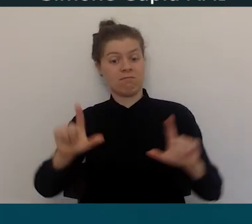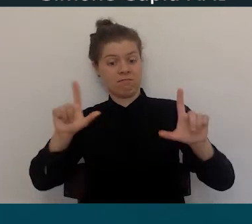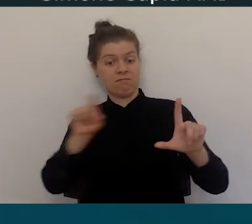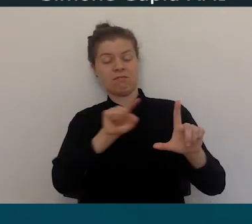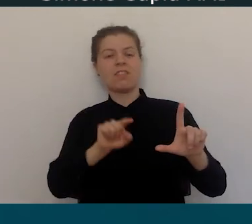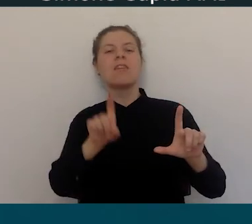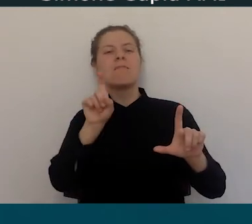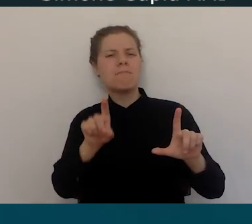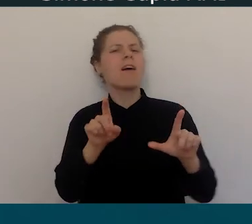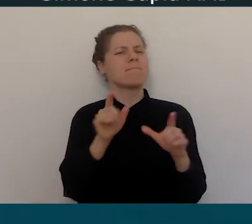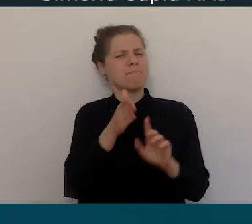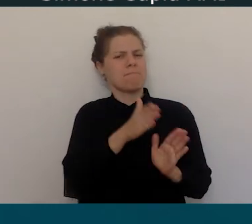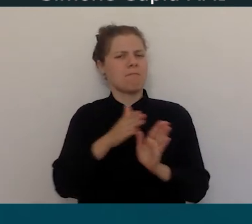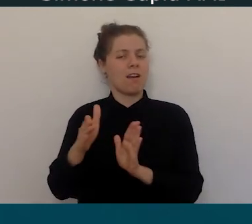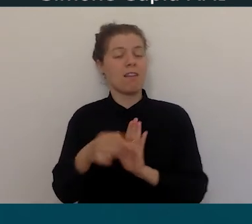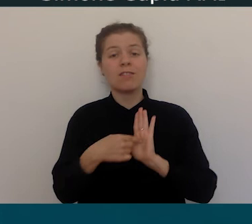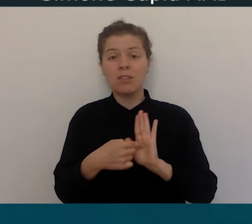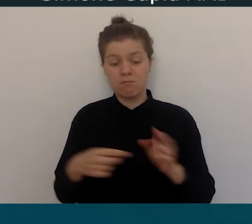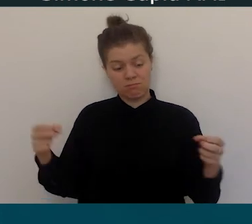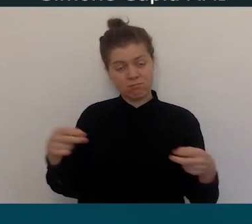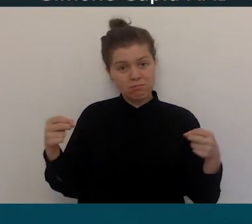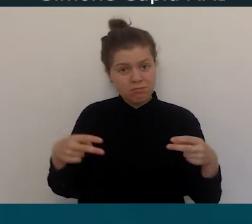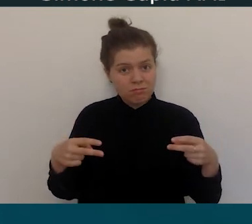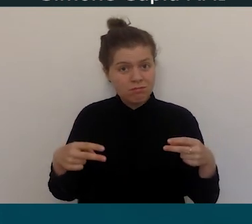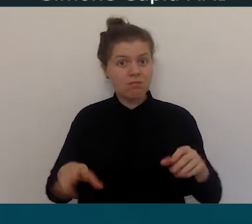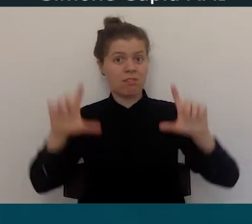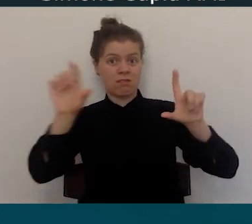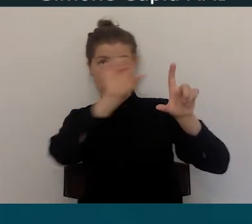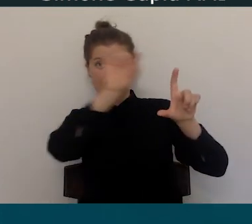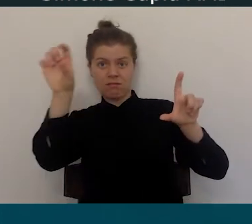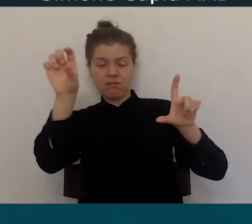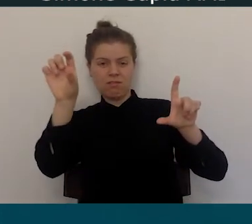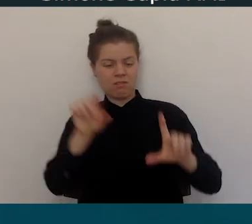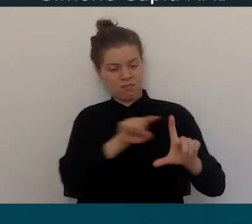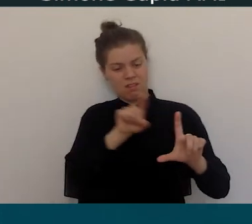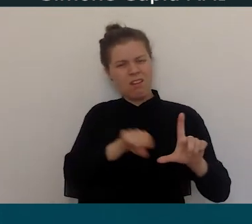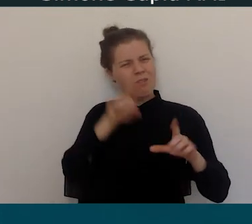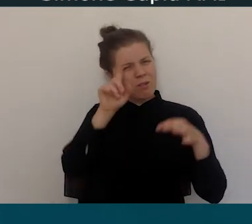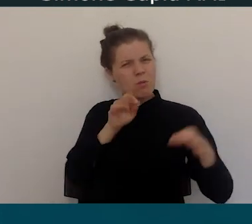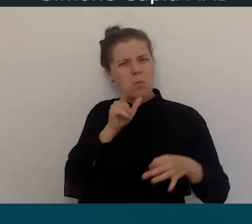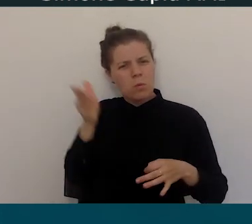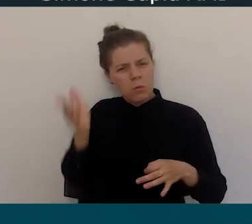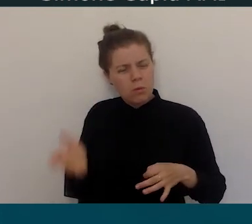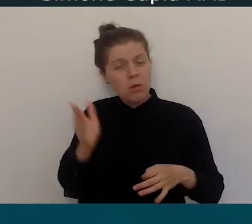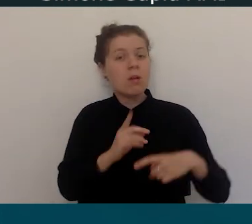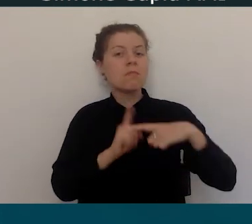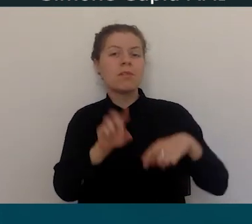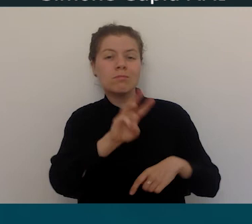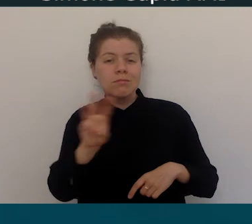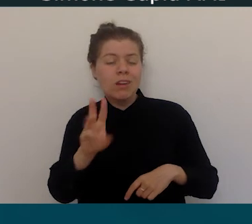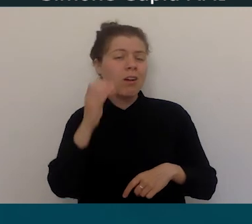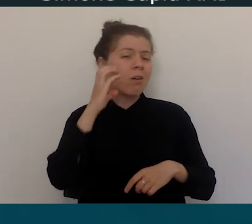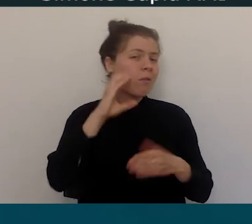roll. How will we handle our subtitles, our headlines and lower thirds? How will we handle websites, Twitter handles and phone